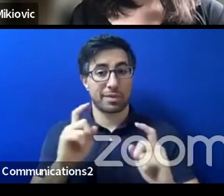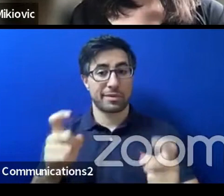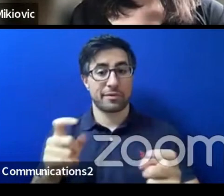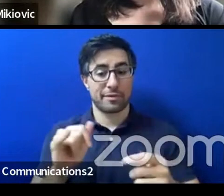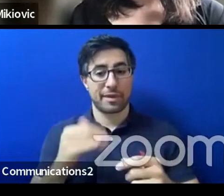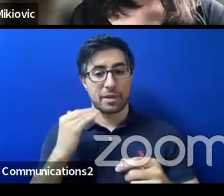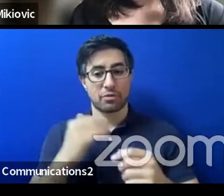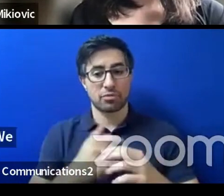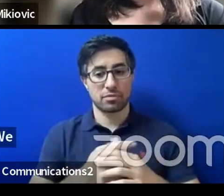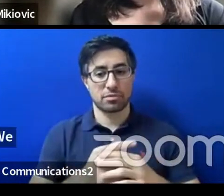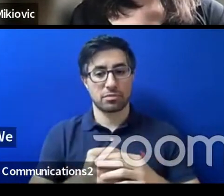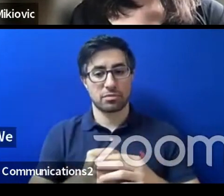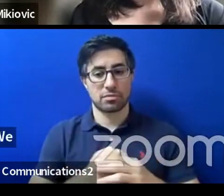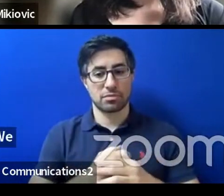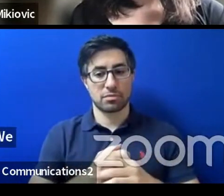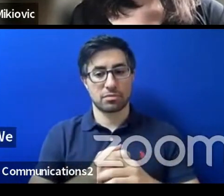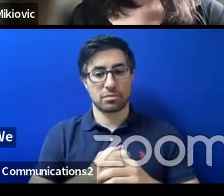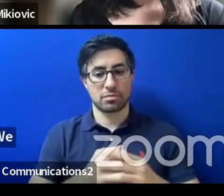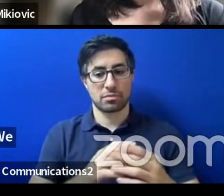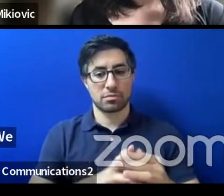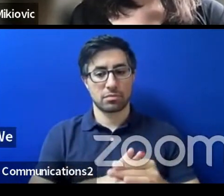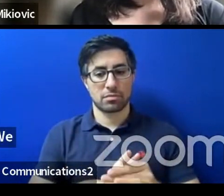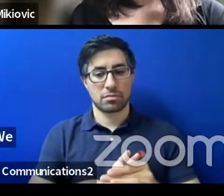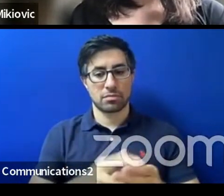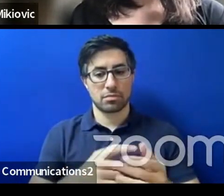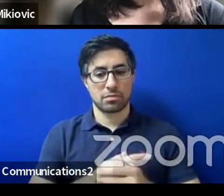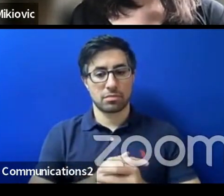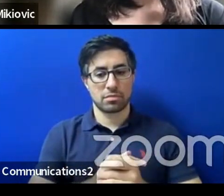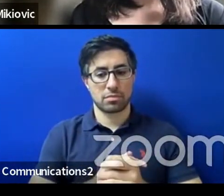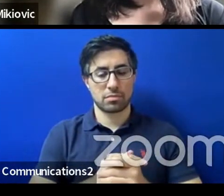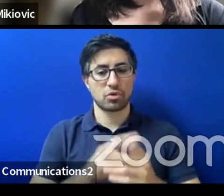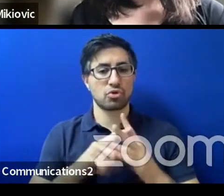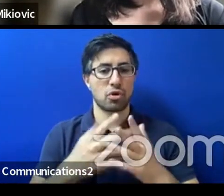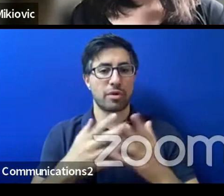the acknowledgement, and it's to start off things in a good way. So